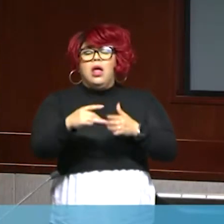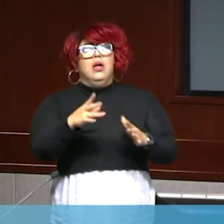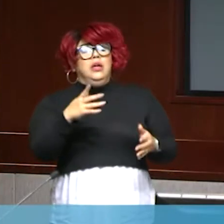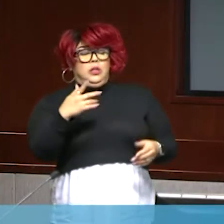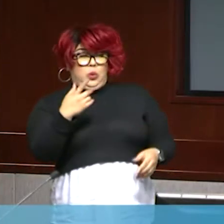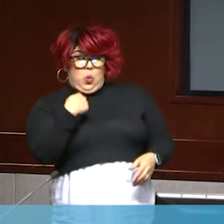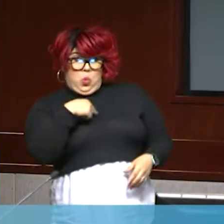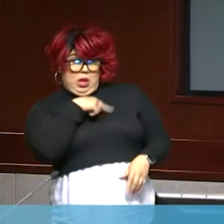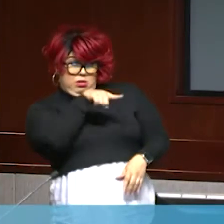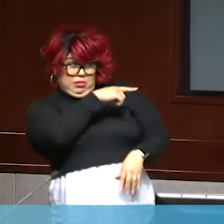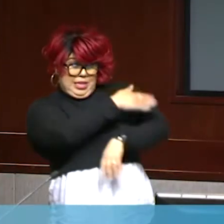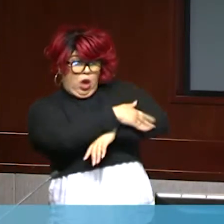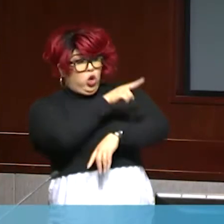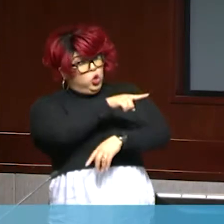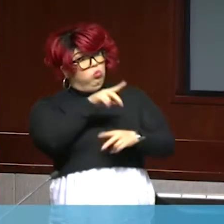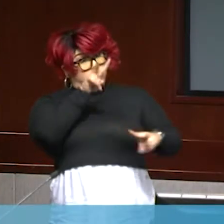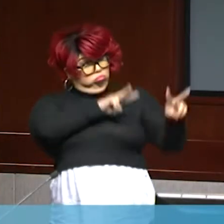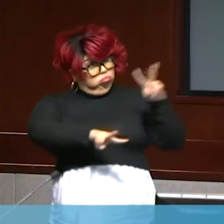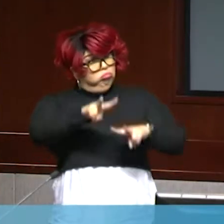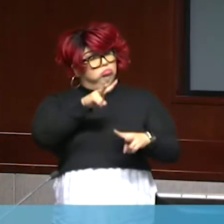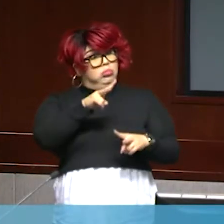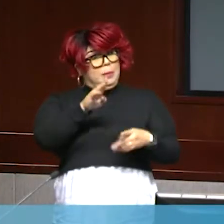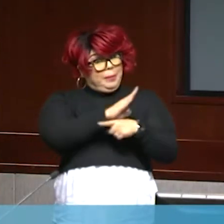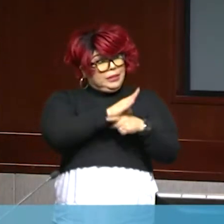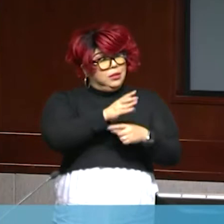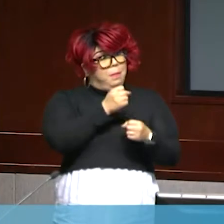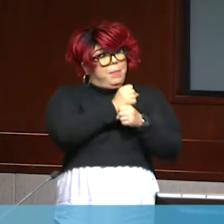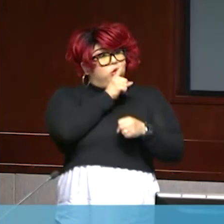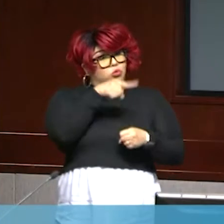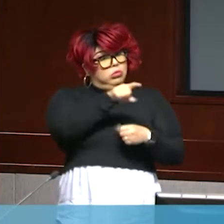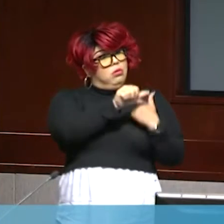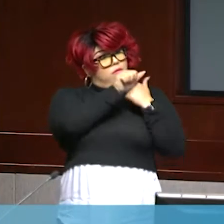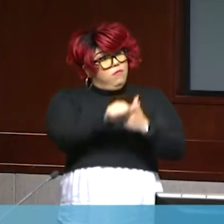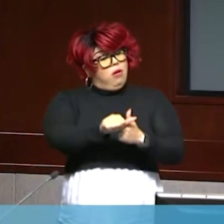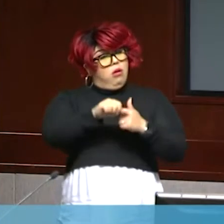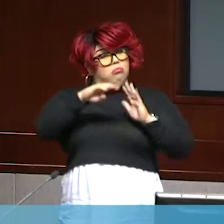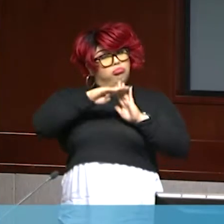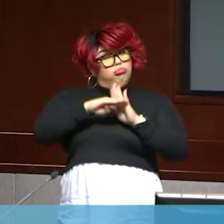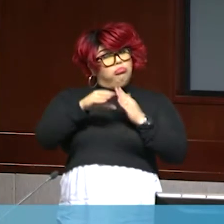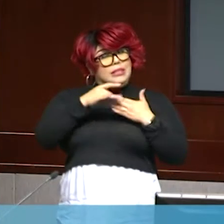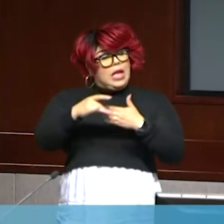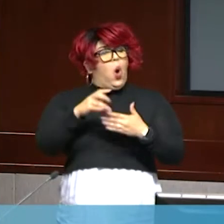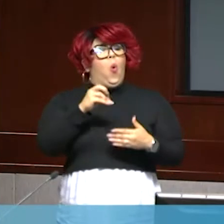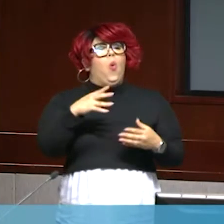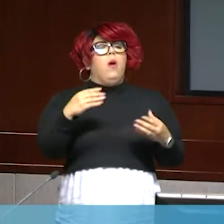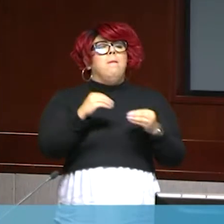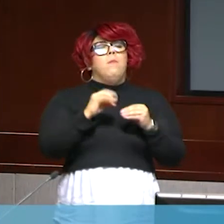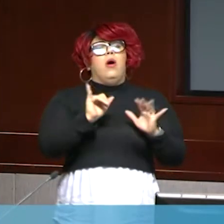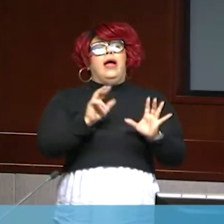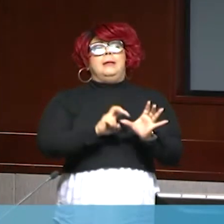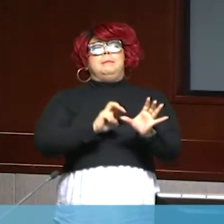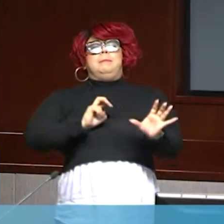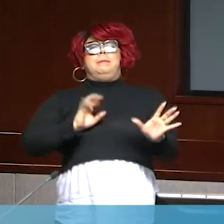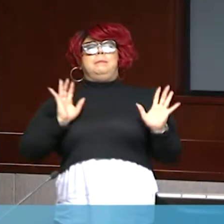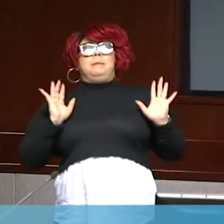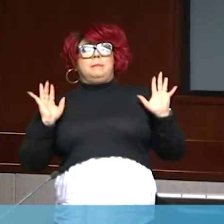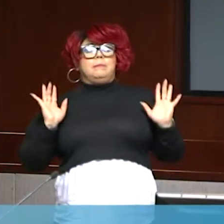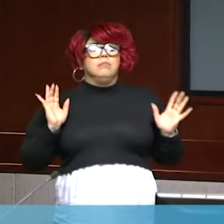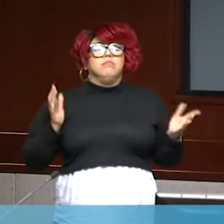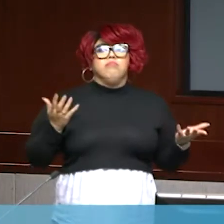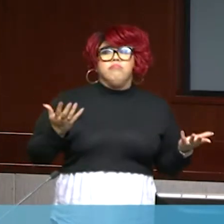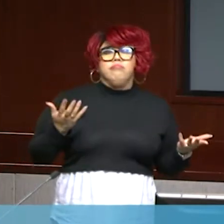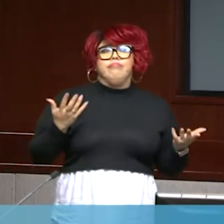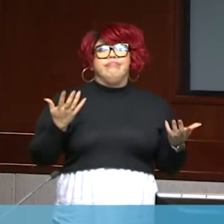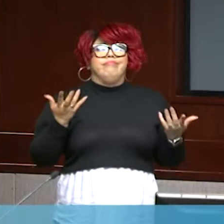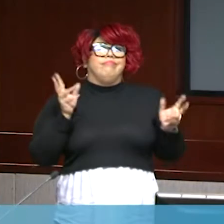different businesses that they are following these steps, or is it still kind of not so much of a stick enforcement, so to speak, and